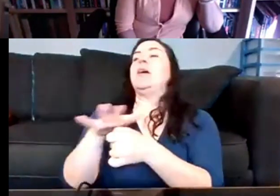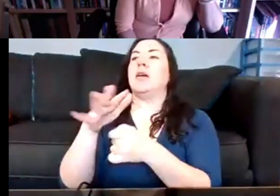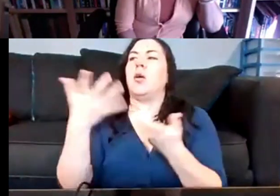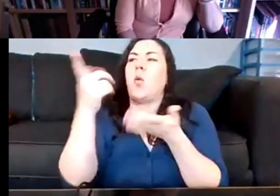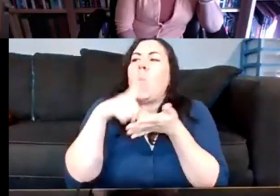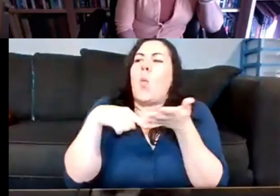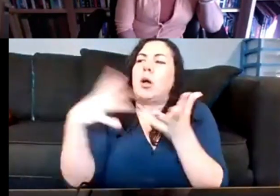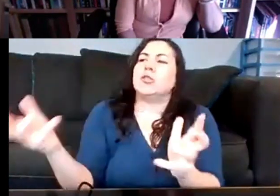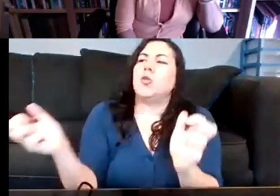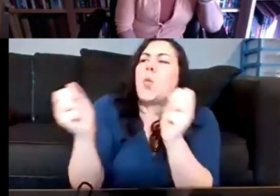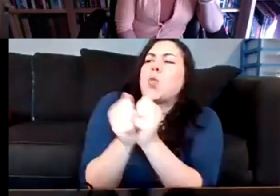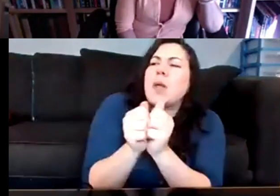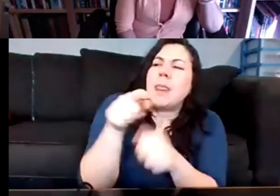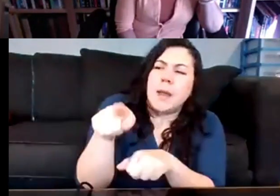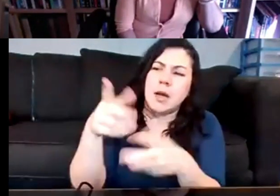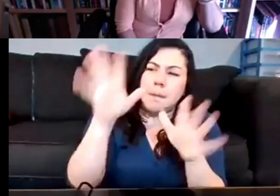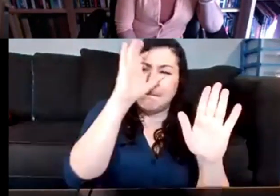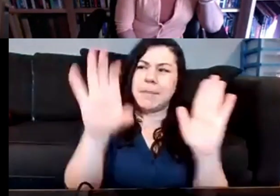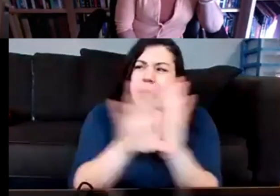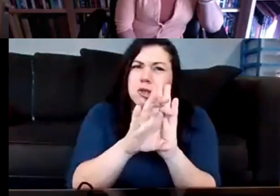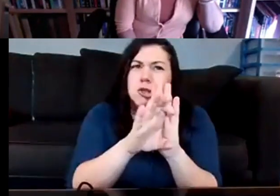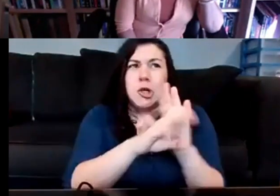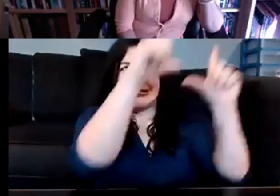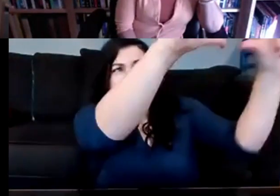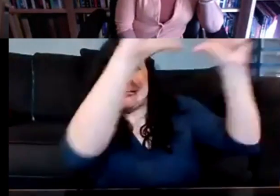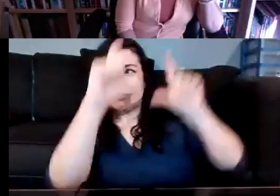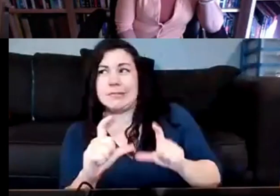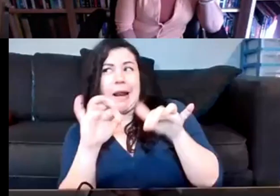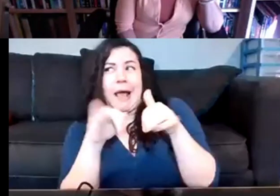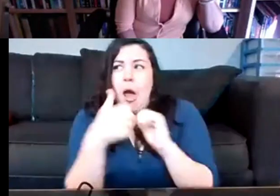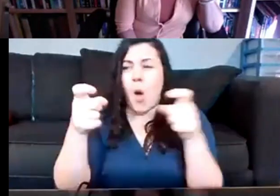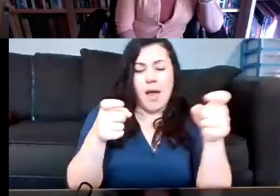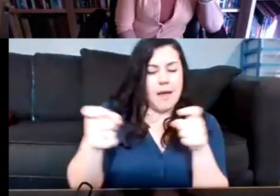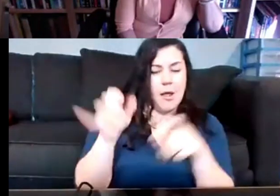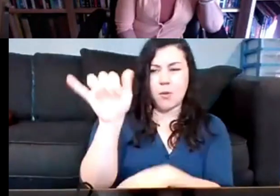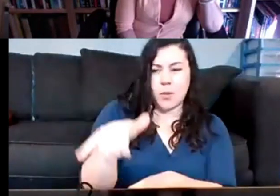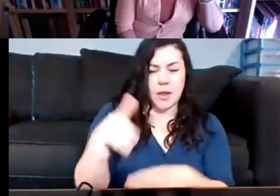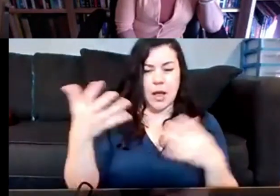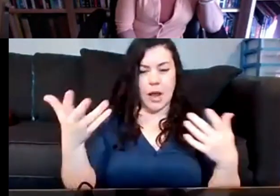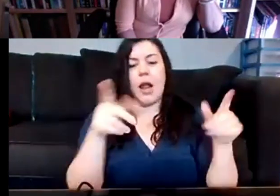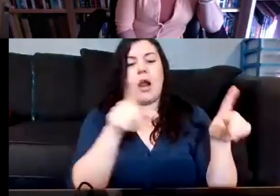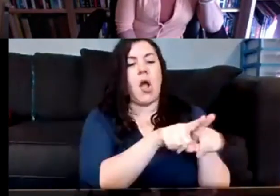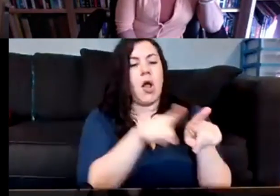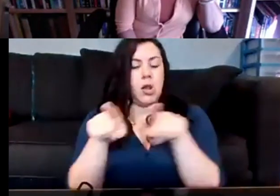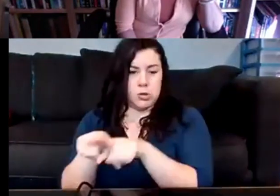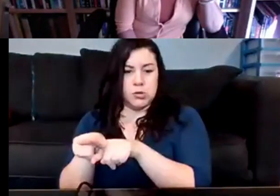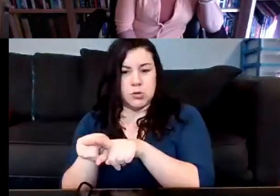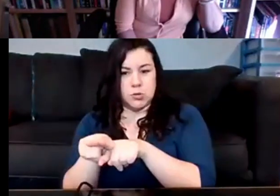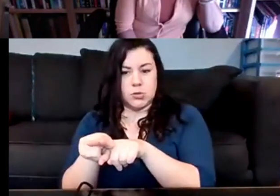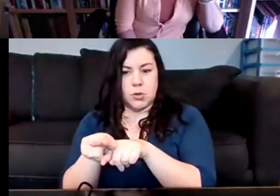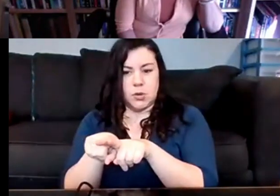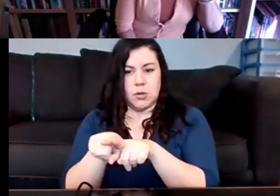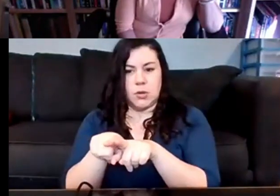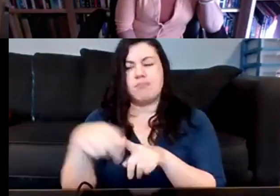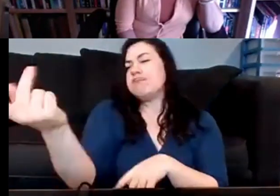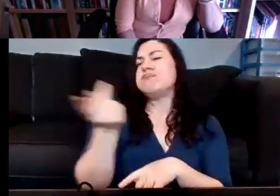the work, how is it going to be taken down? But there is, and Latanya, you and I talked